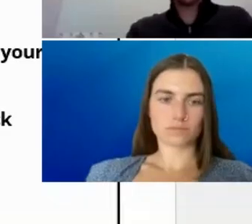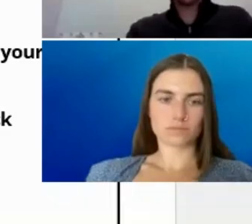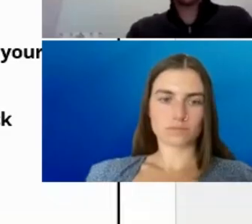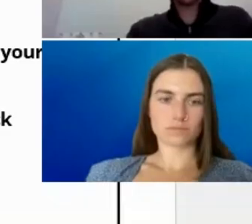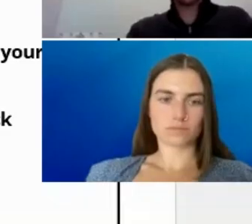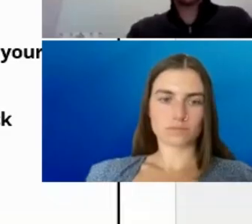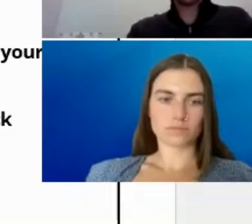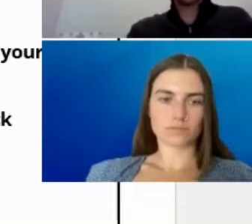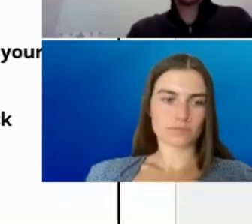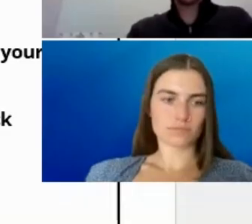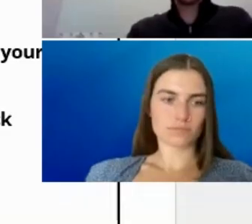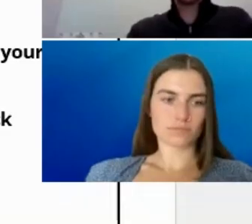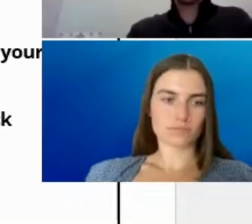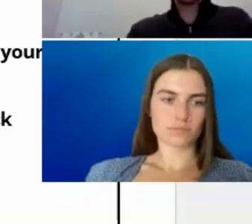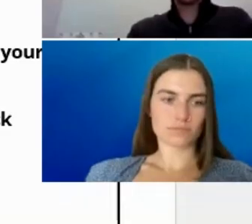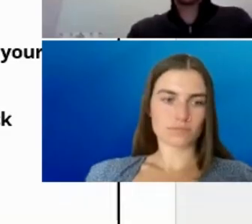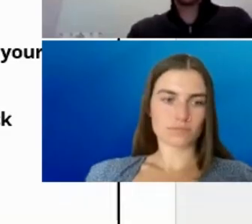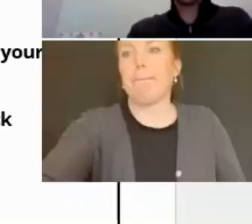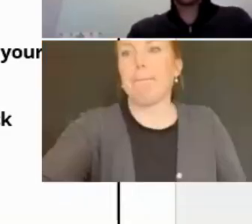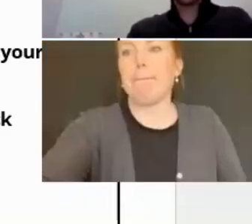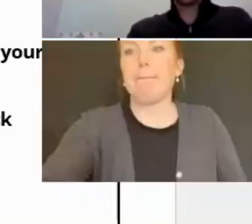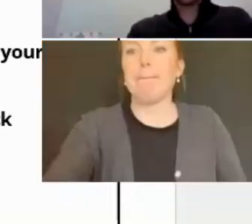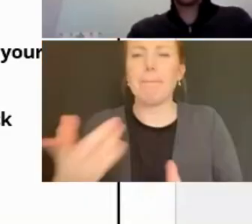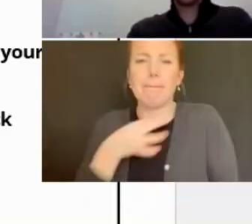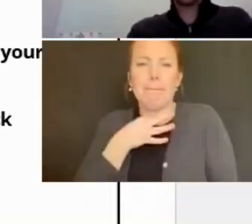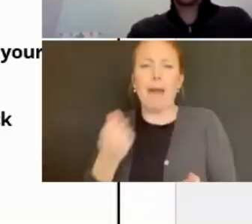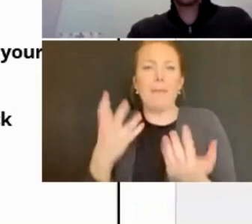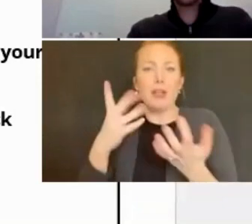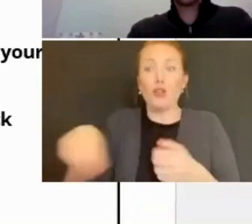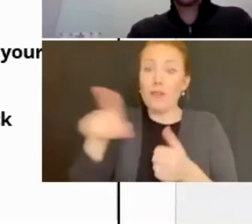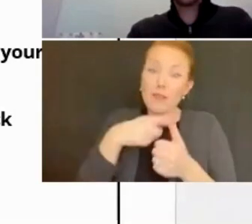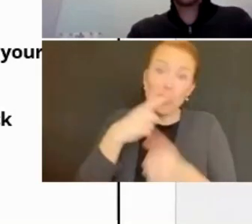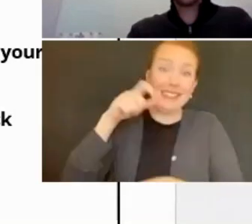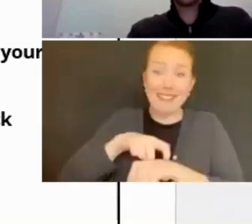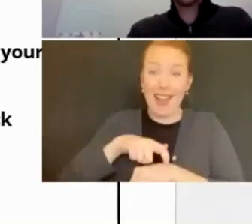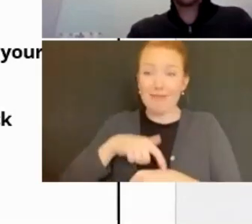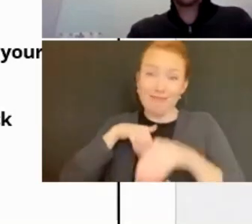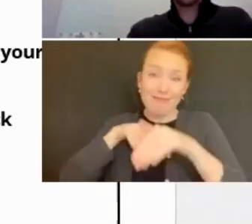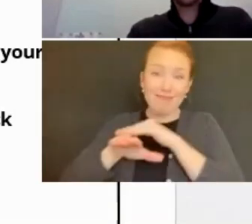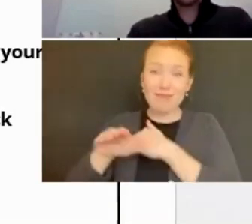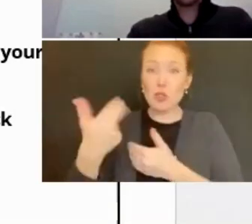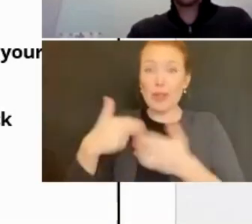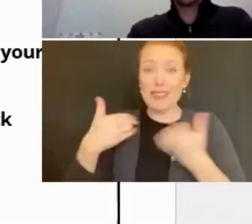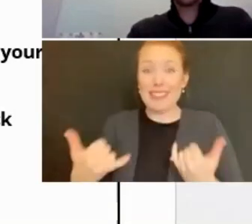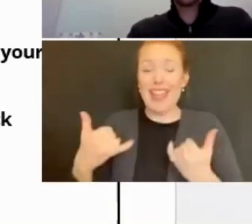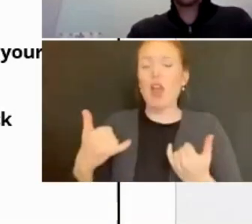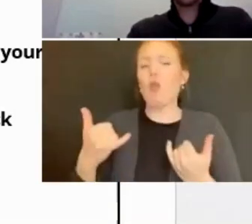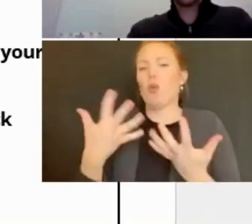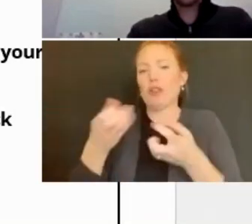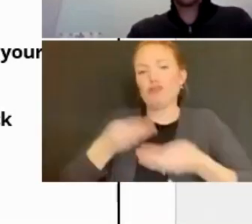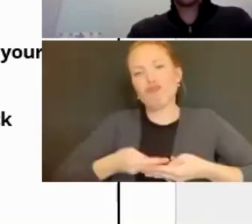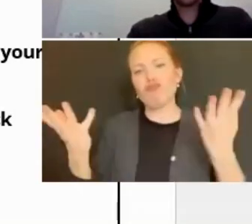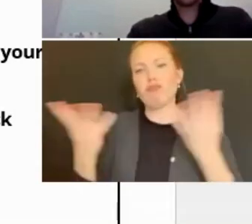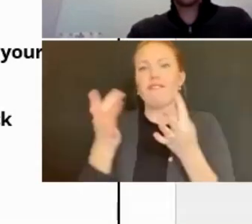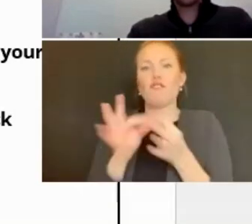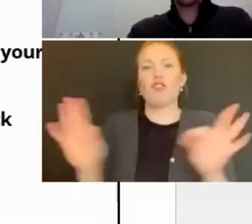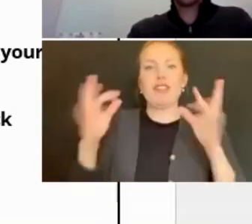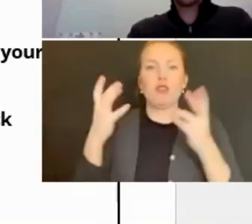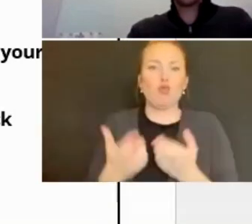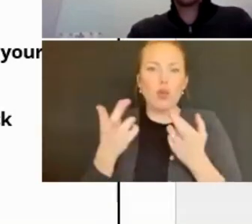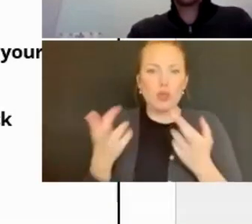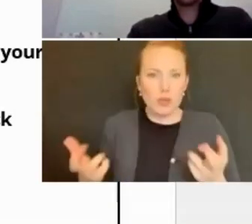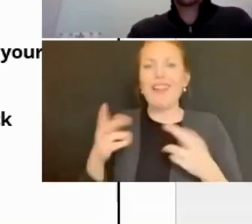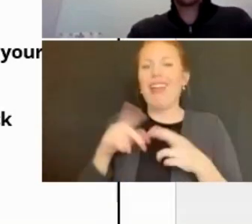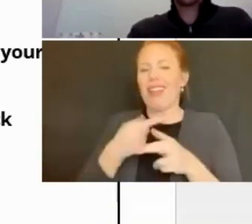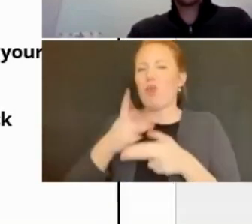many teachers are new to us today? Any new teachers joining us today? So we always like to give out free resources right away and mention it again